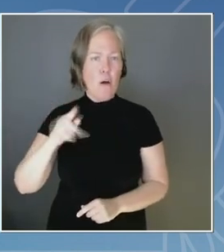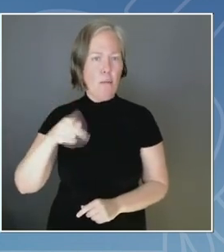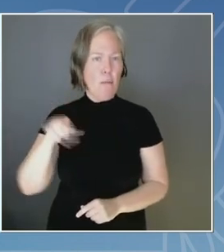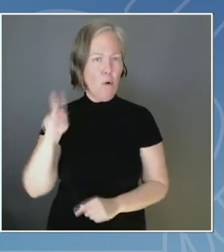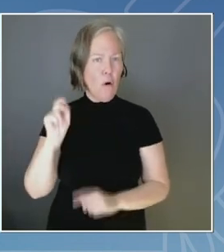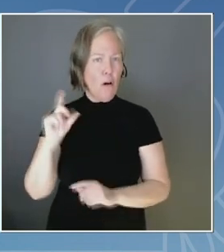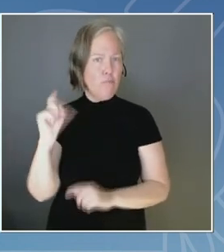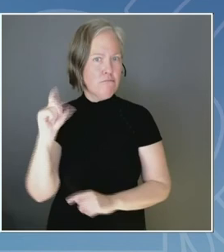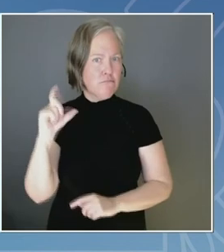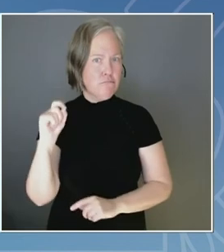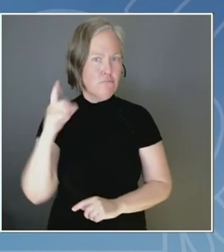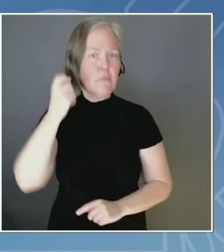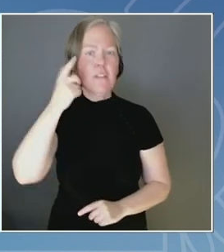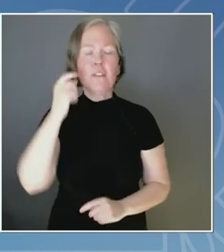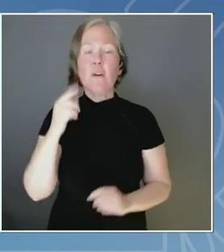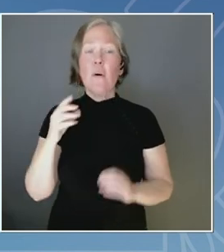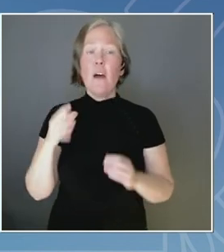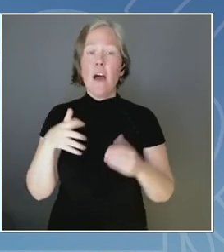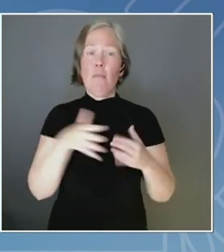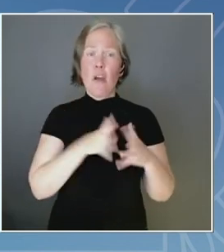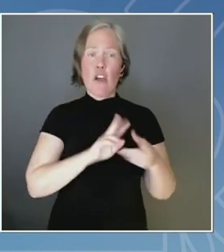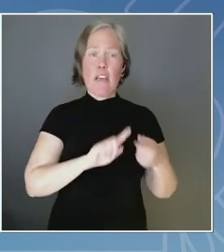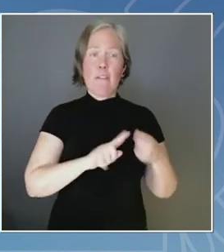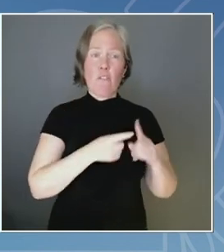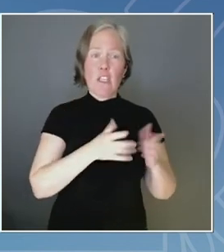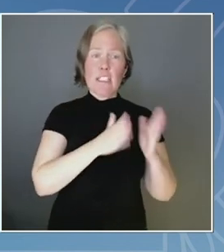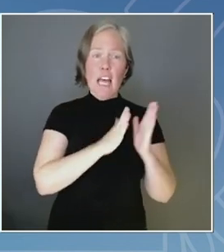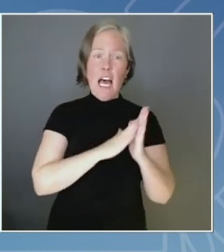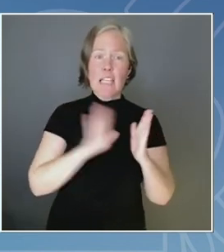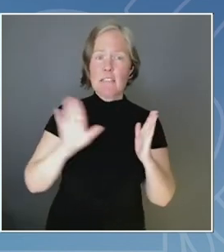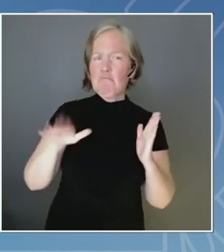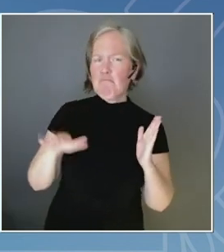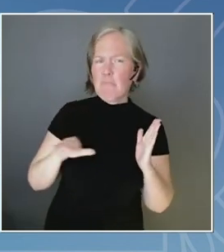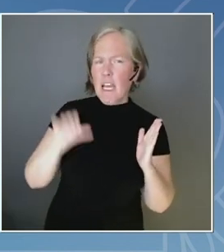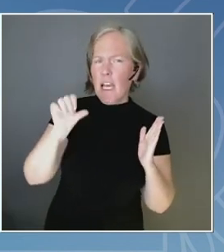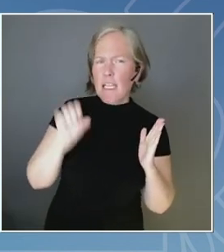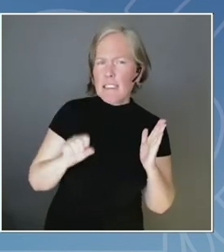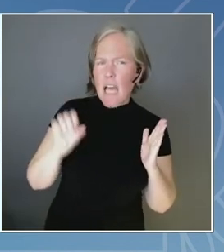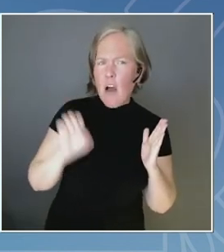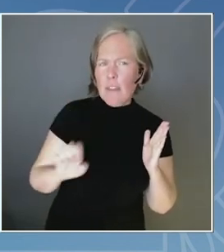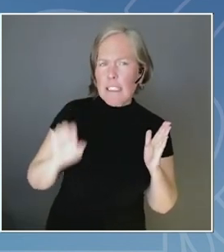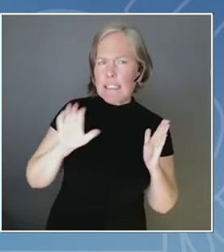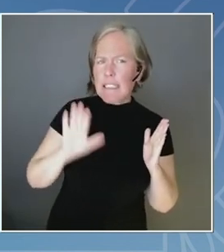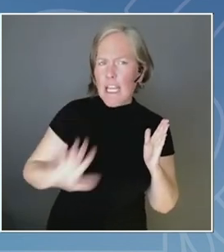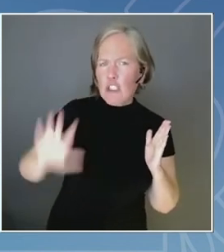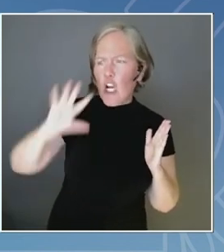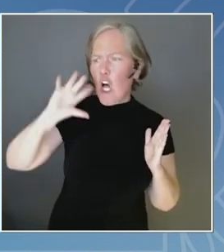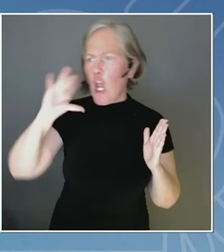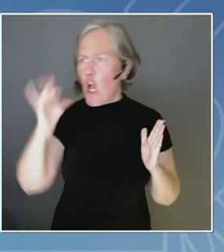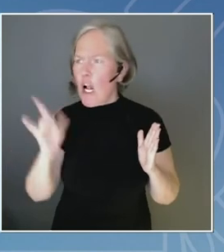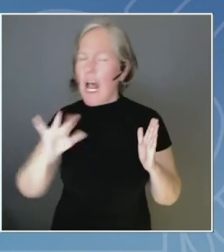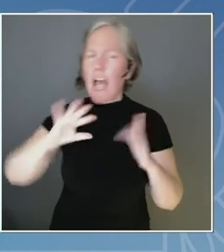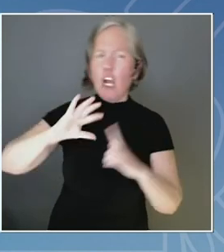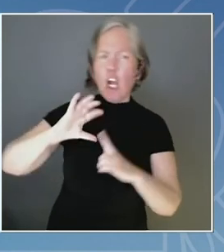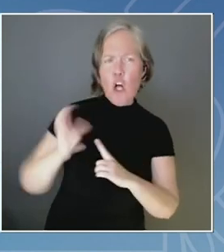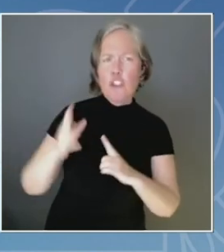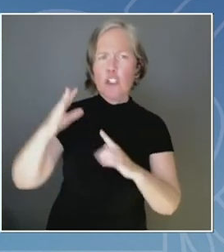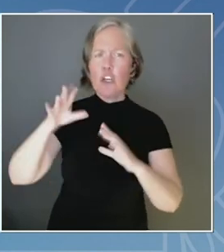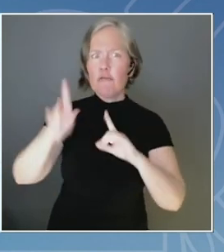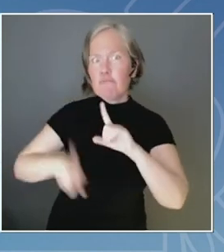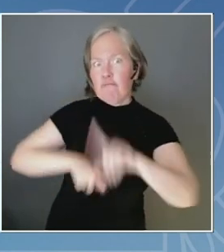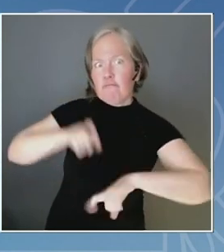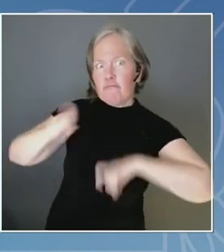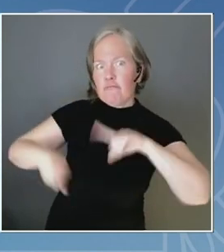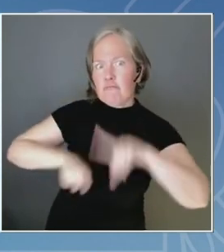us about certain area, that anything that we can help, we always help them. So this, I will apply this to where